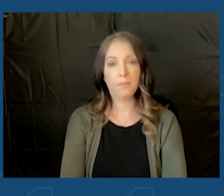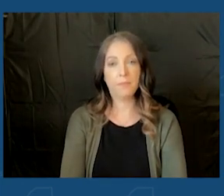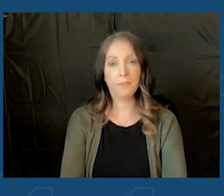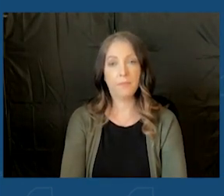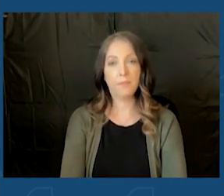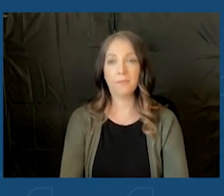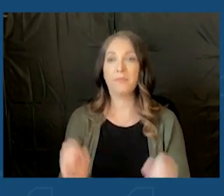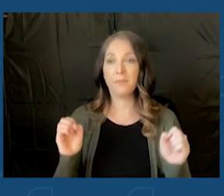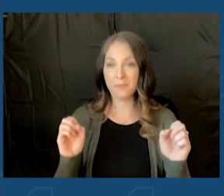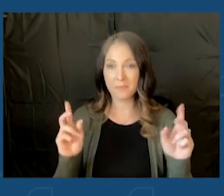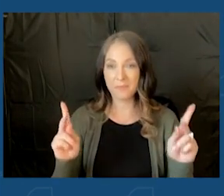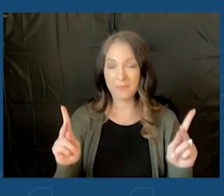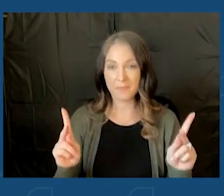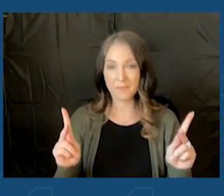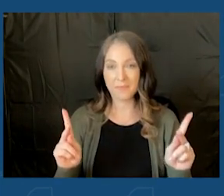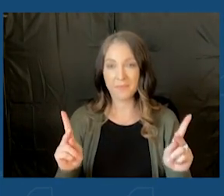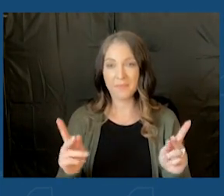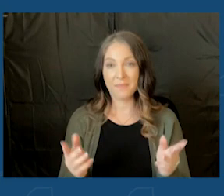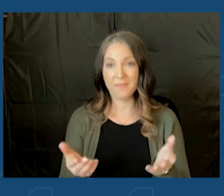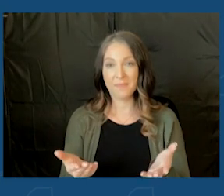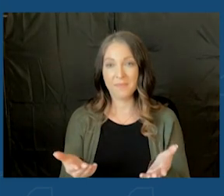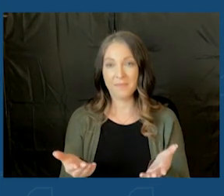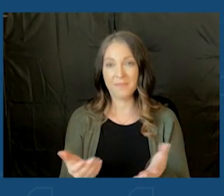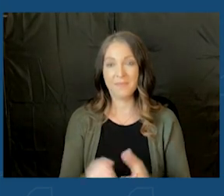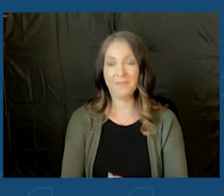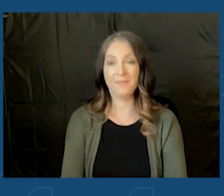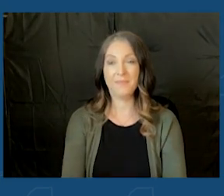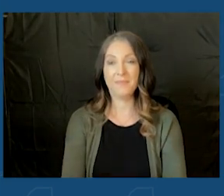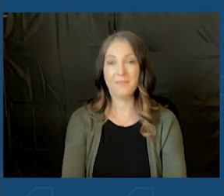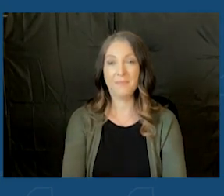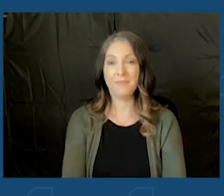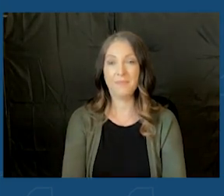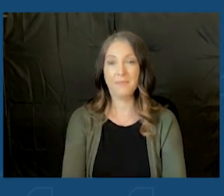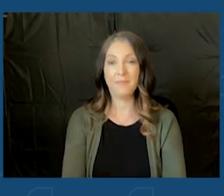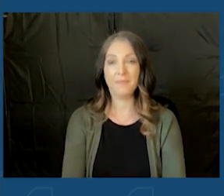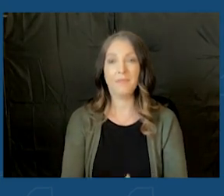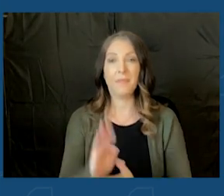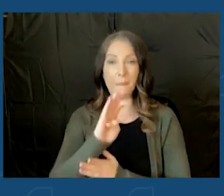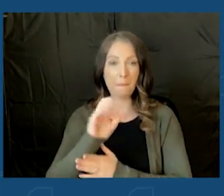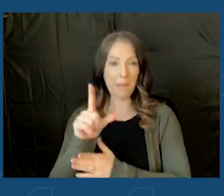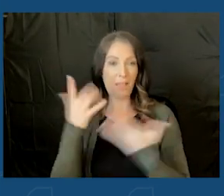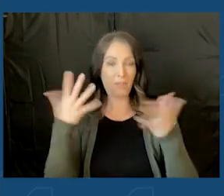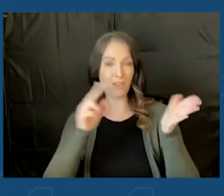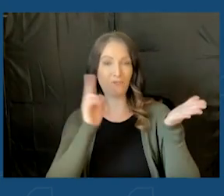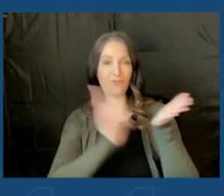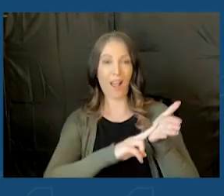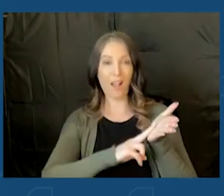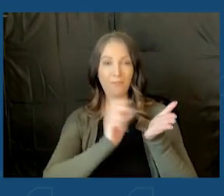Okay. Let's hold this up. The bill is signed.